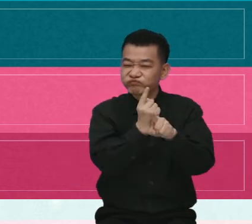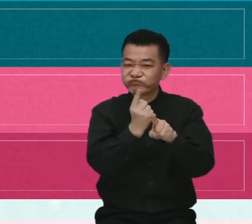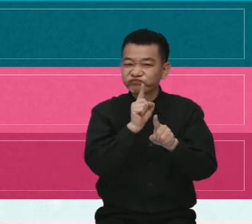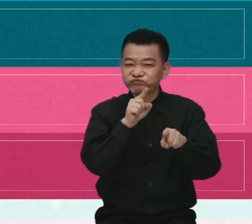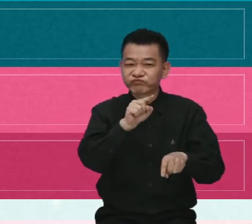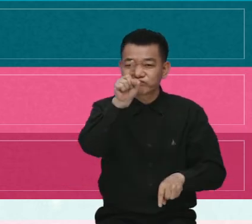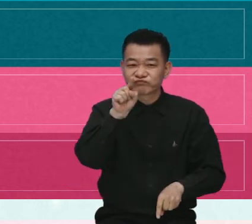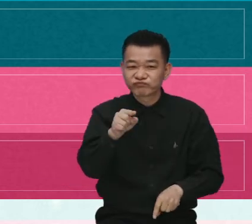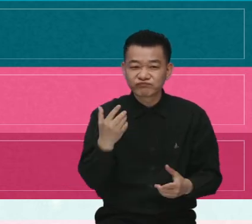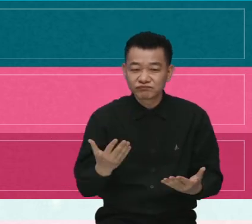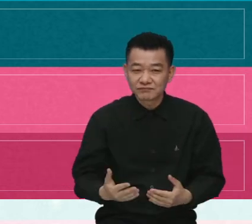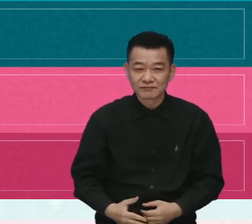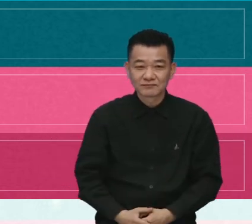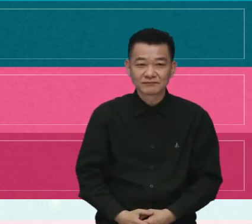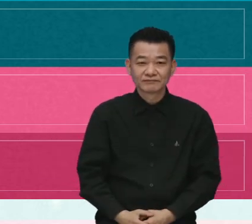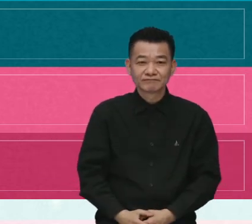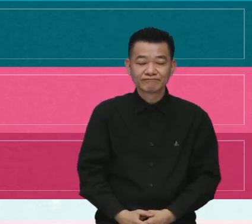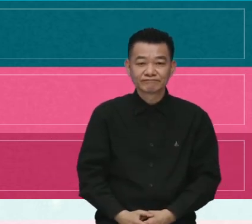wheelchair fit into?